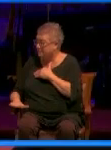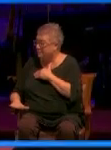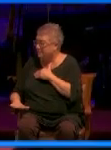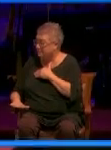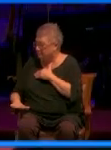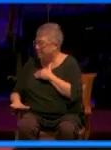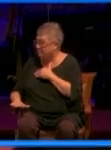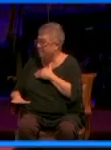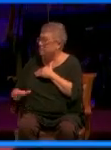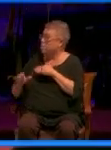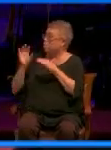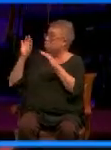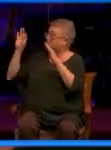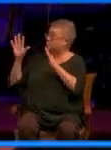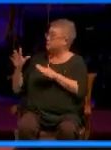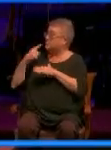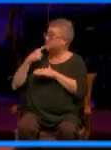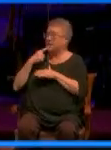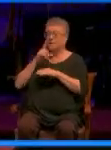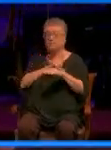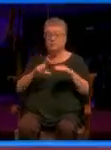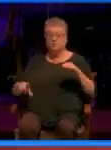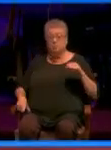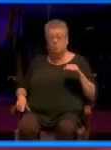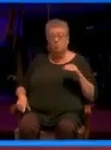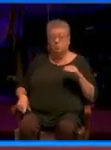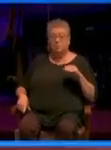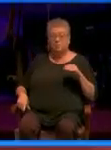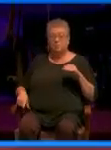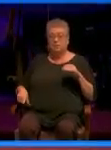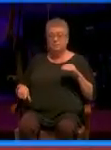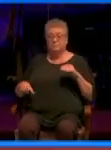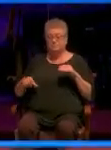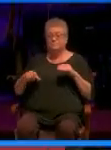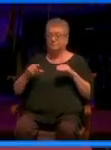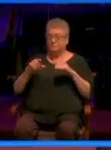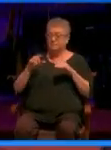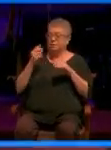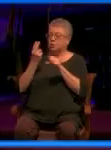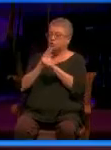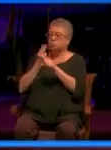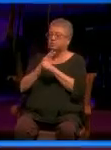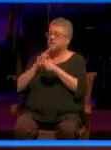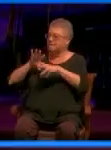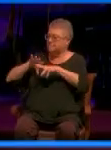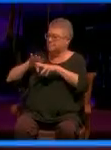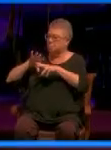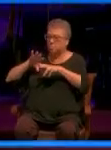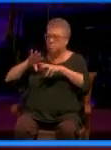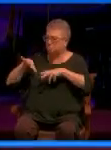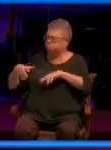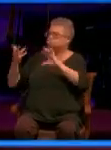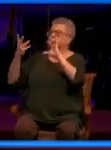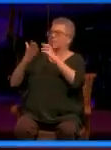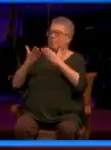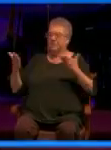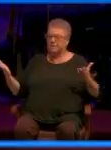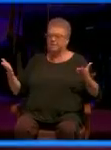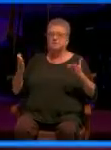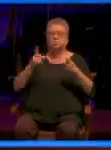As one preacher would say, the Lord hits straight licks with crooked sticks. Some of y'all have to think on that for a few minutes. It'll get